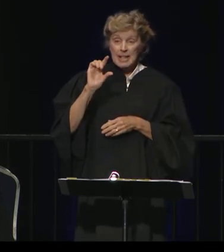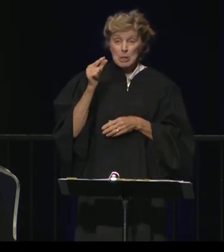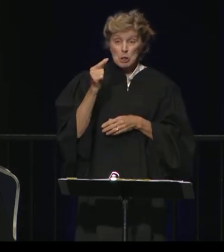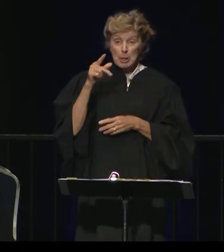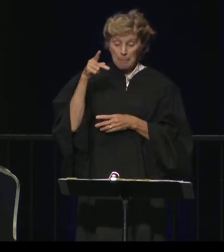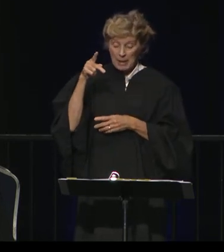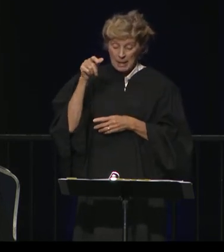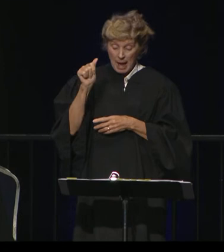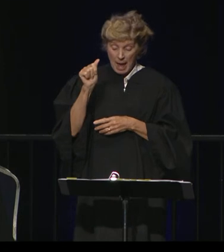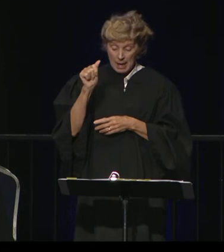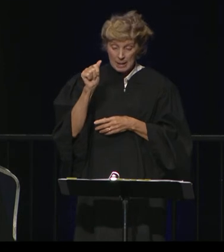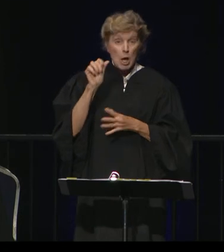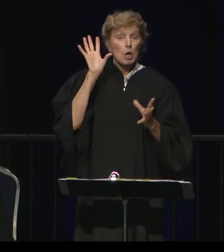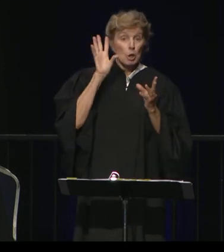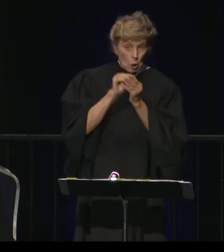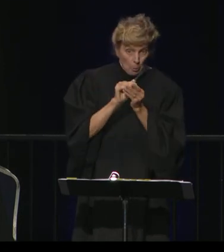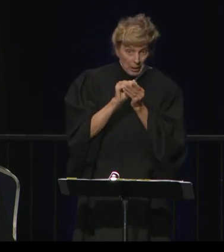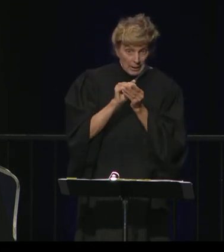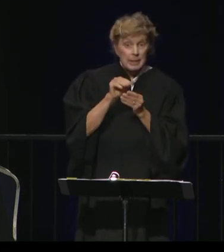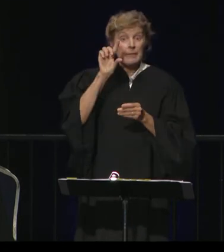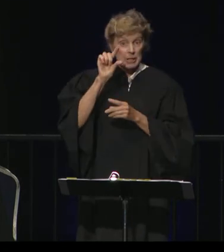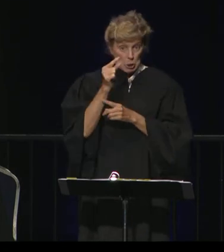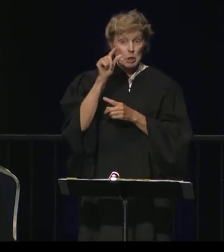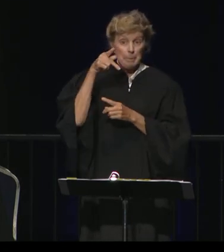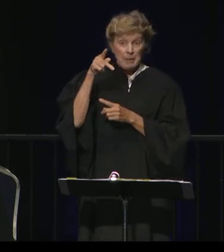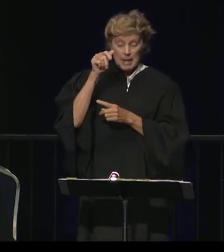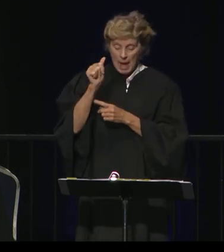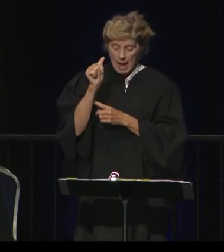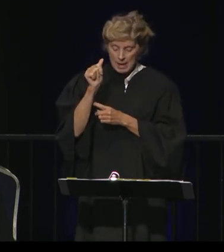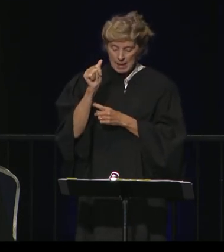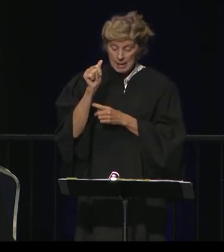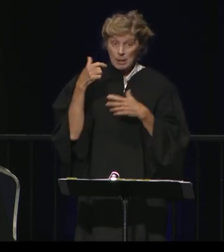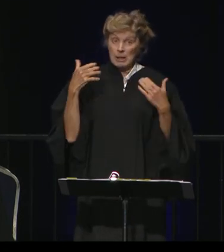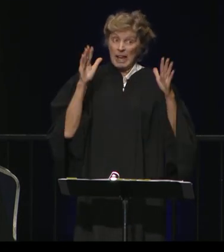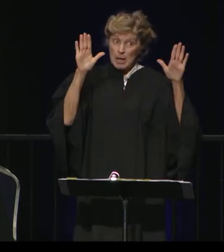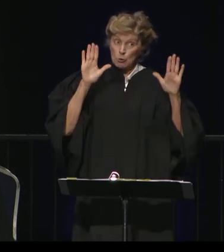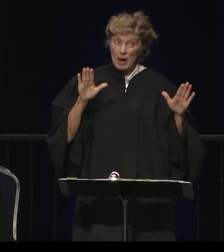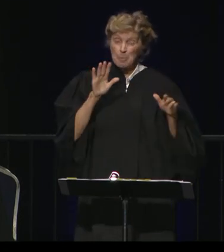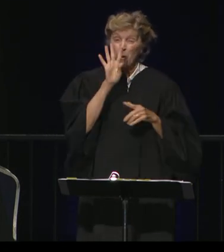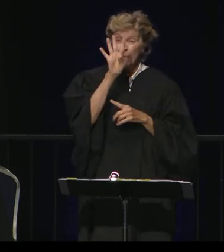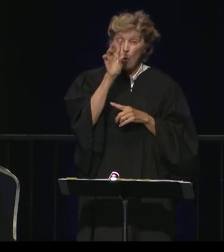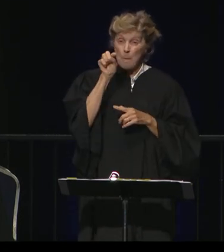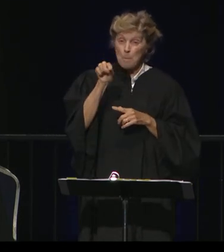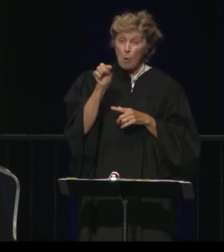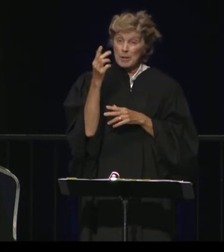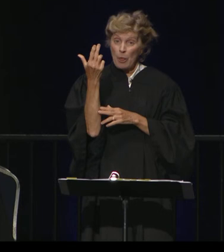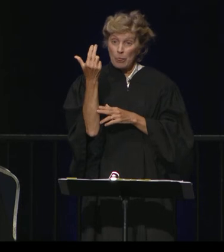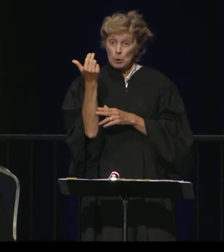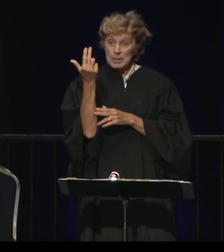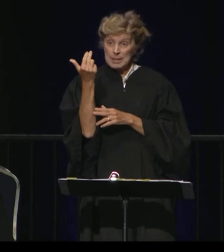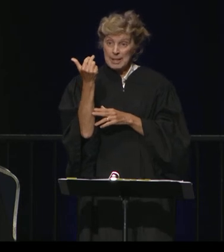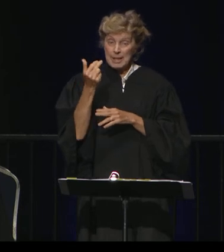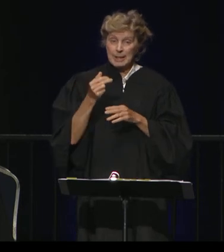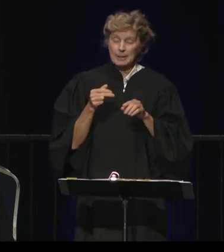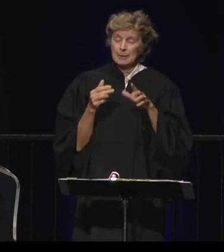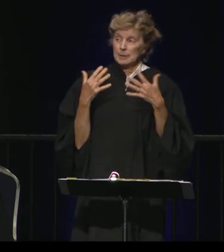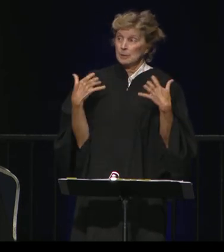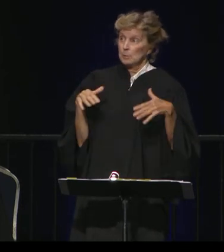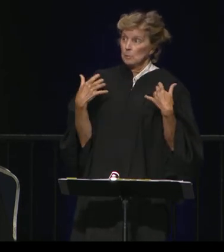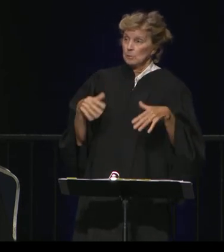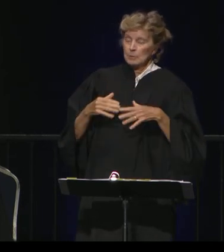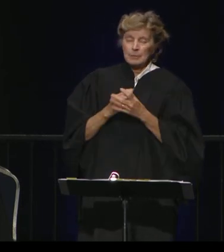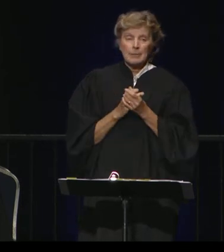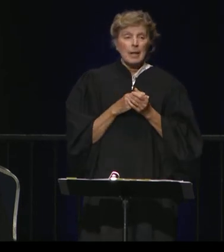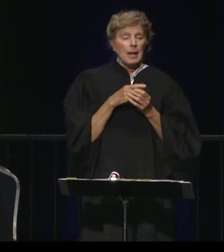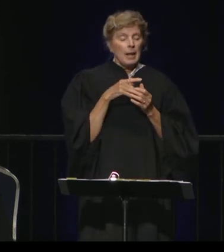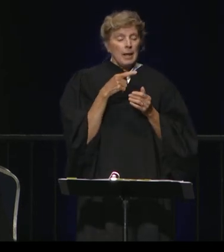CGPA, cumulative grade point average, is an incredible 4.13, and she